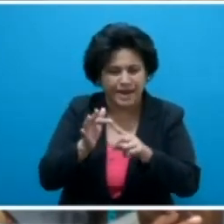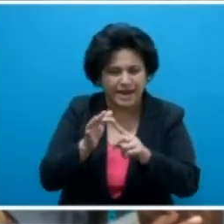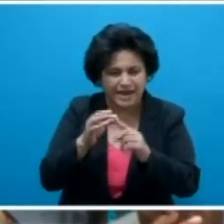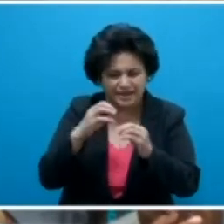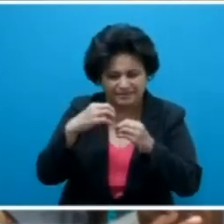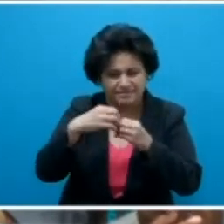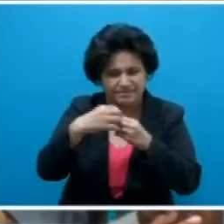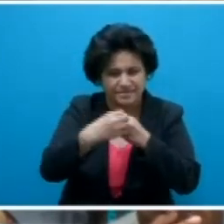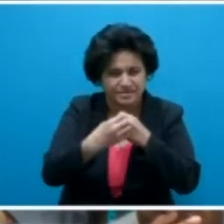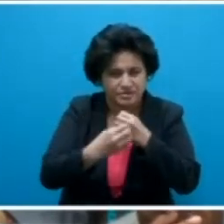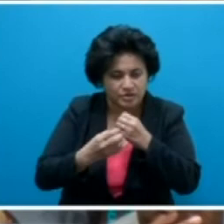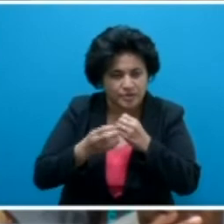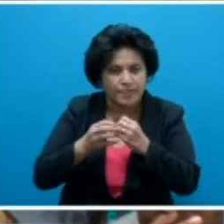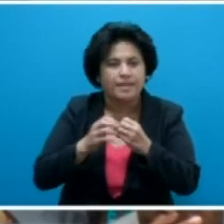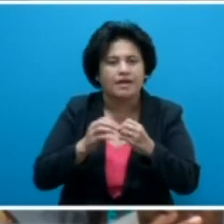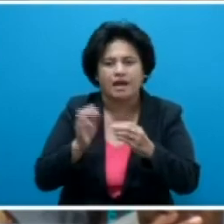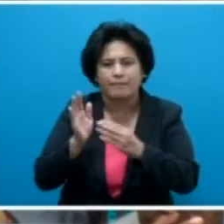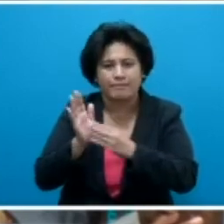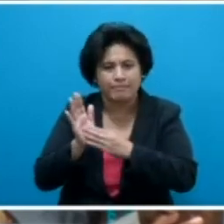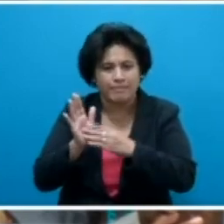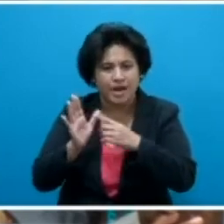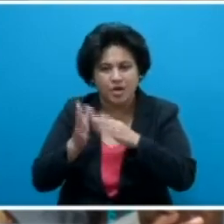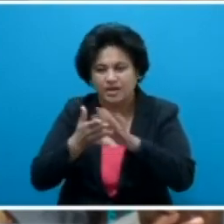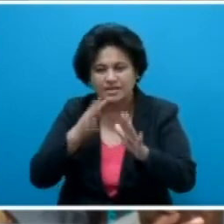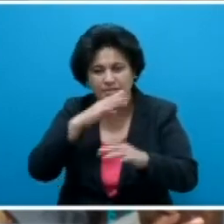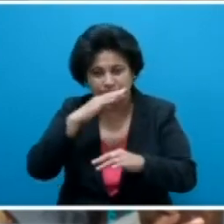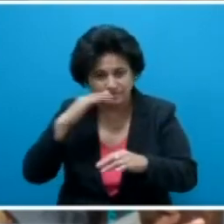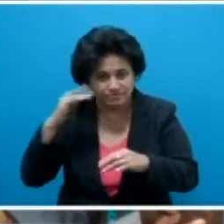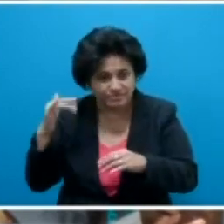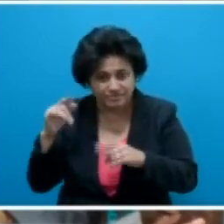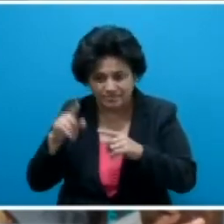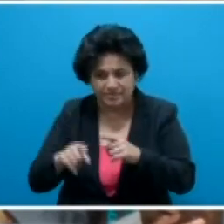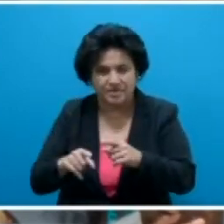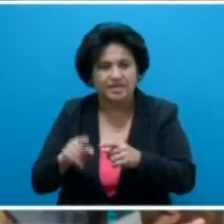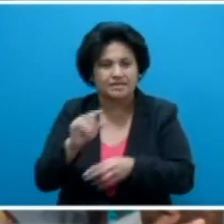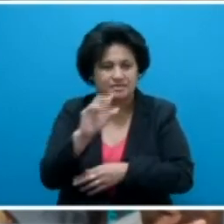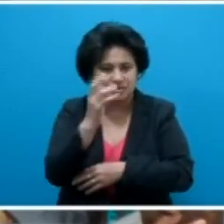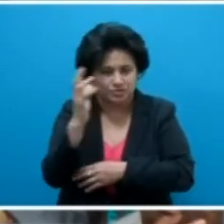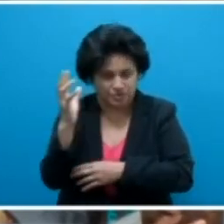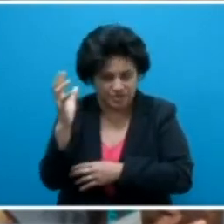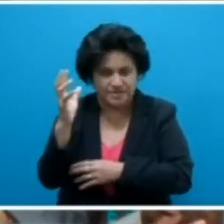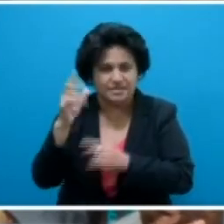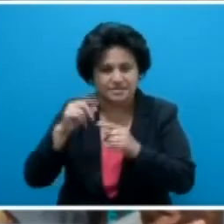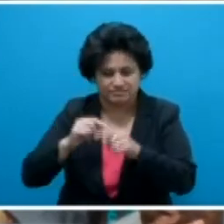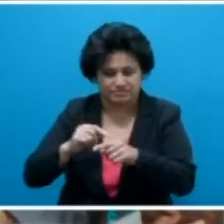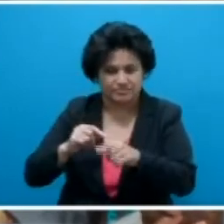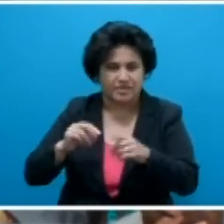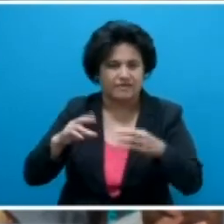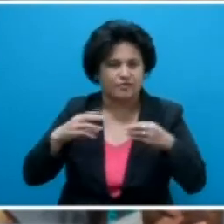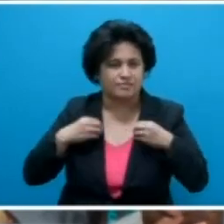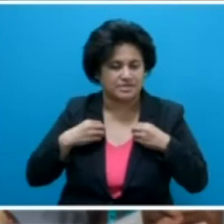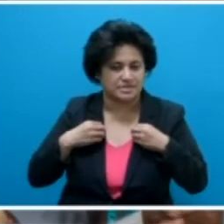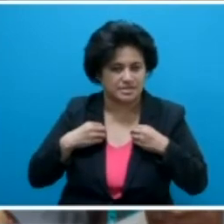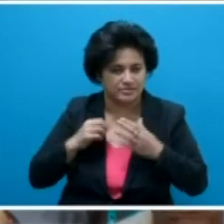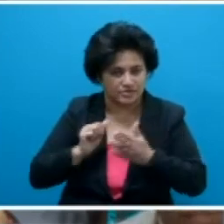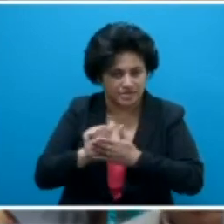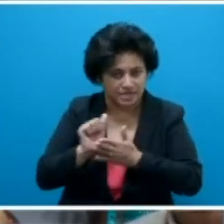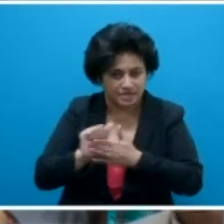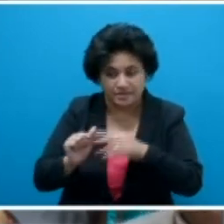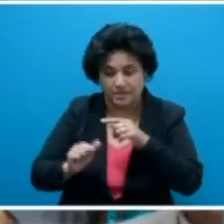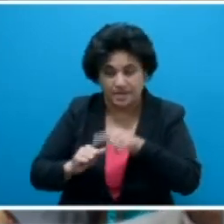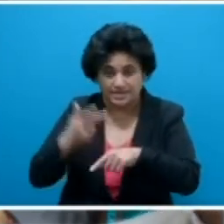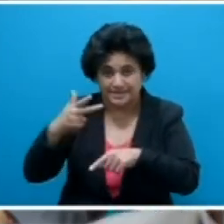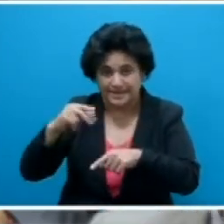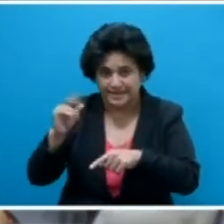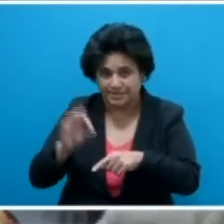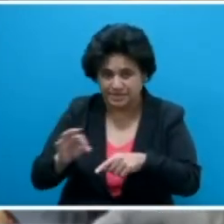is strategically designed to meet Fiji's timber demands from forest plantation. The remaining 20% of trees